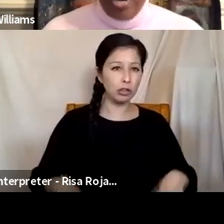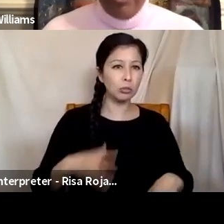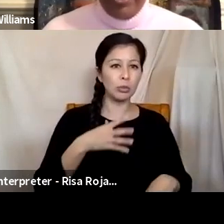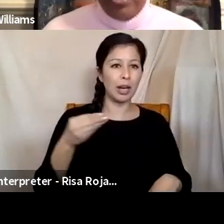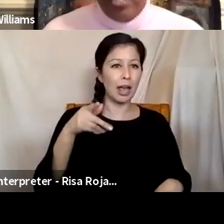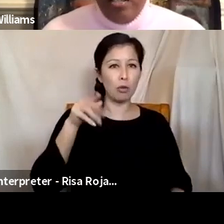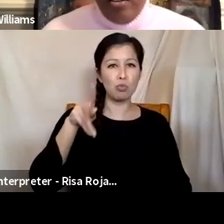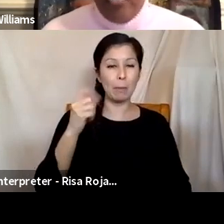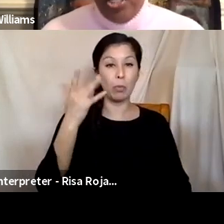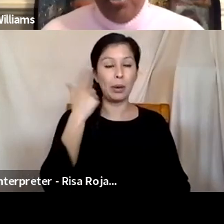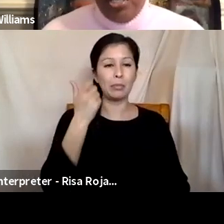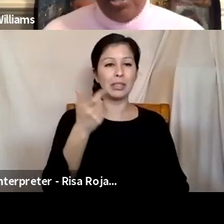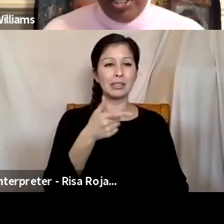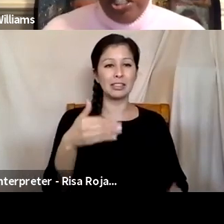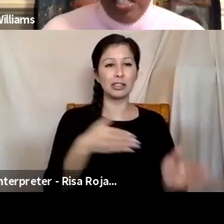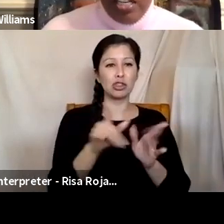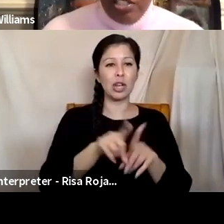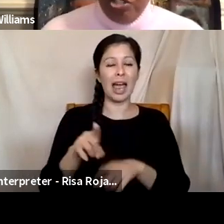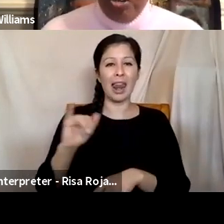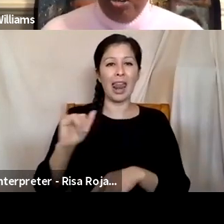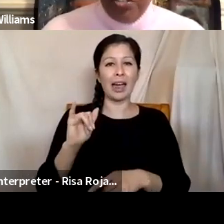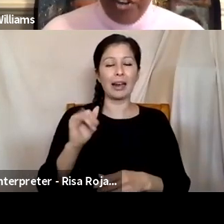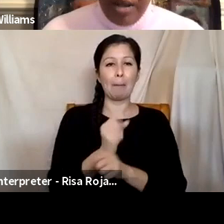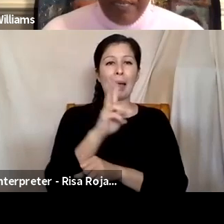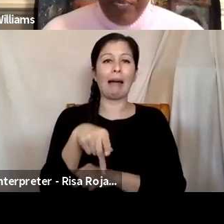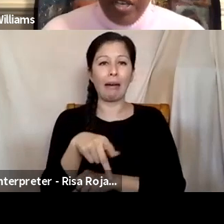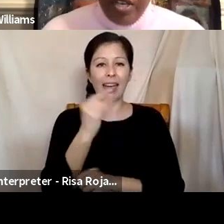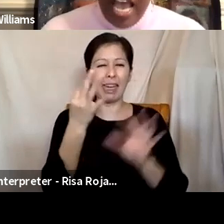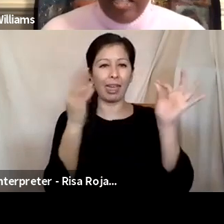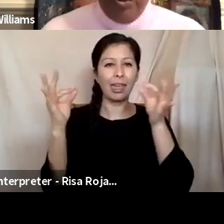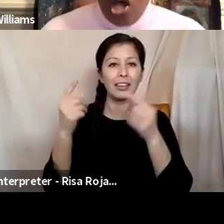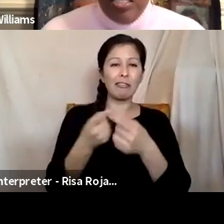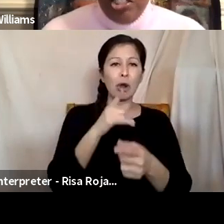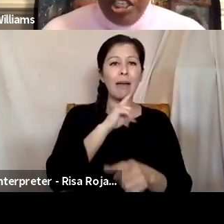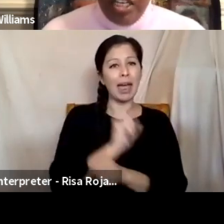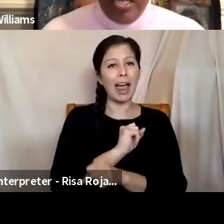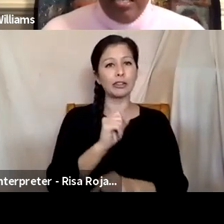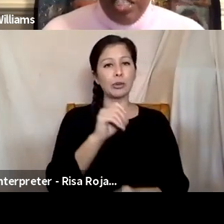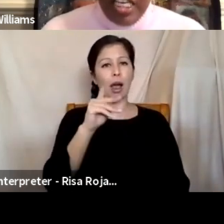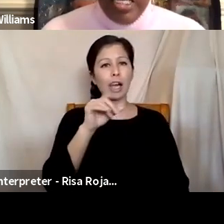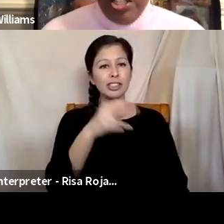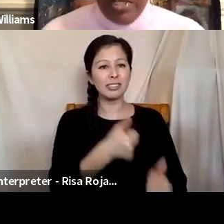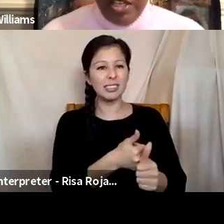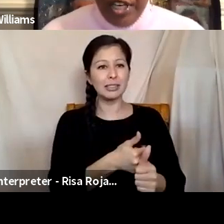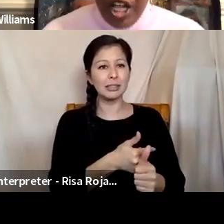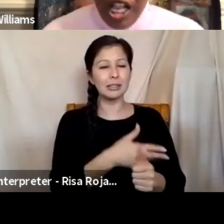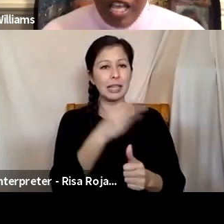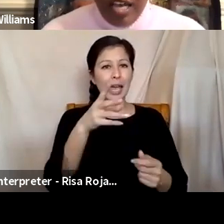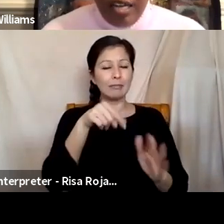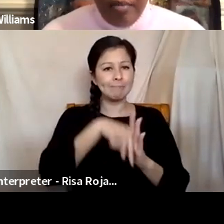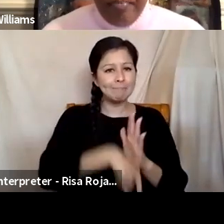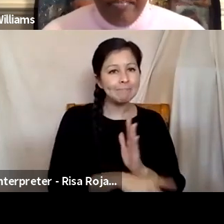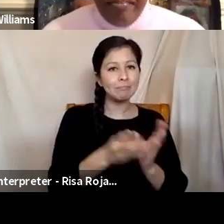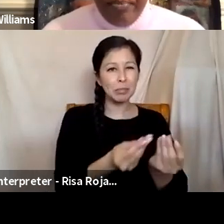and props because they're often used as crutches and it distracts from the actual audition and digging into the material.